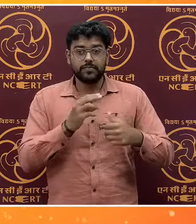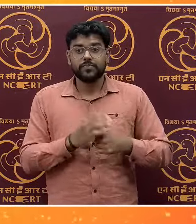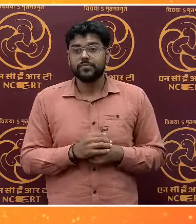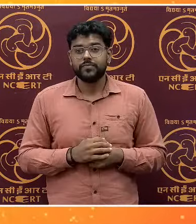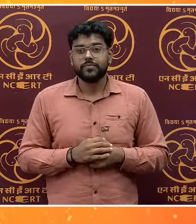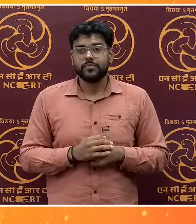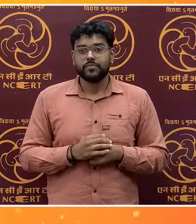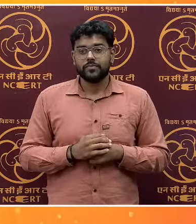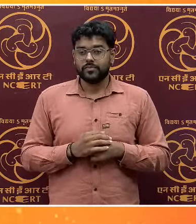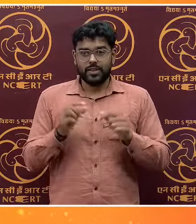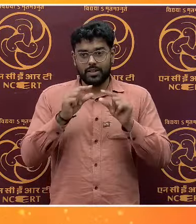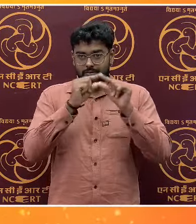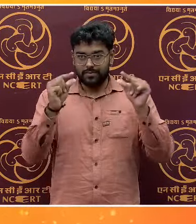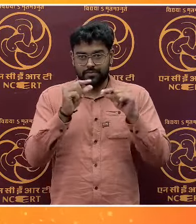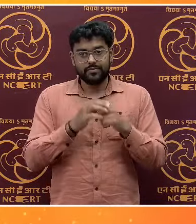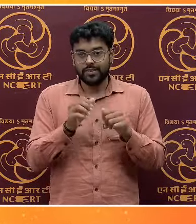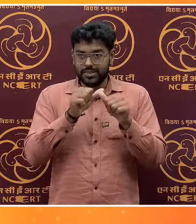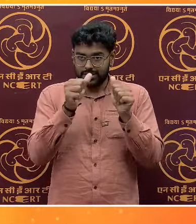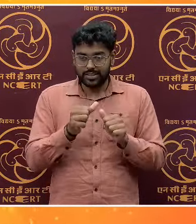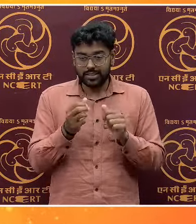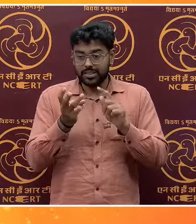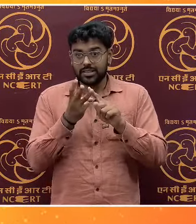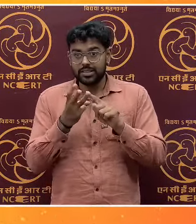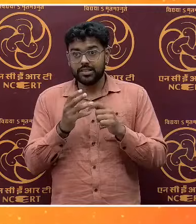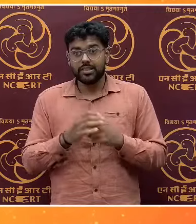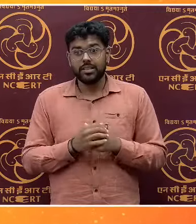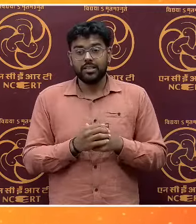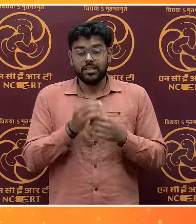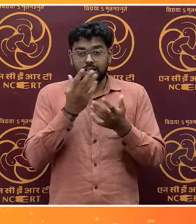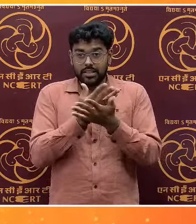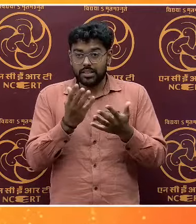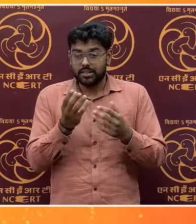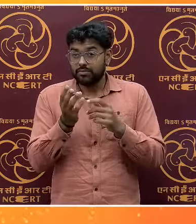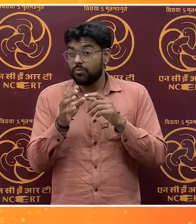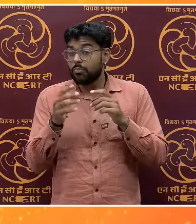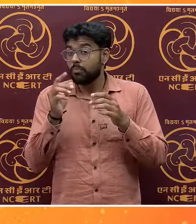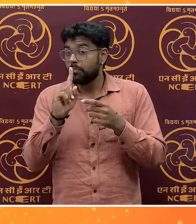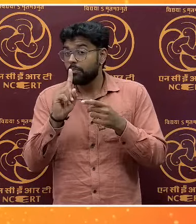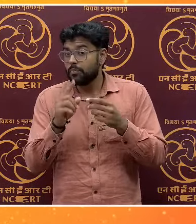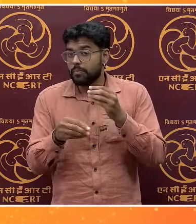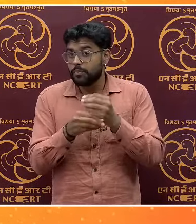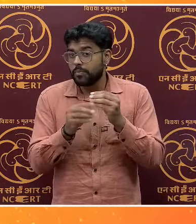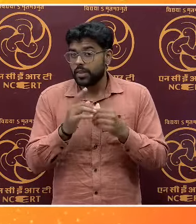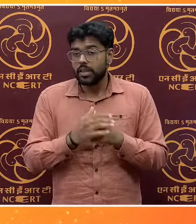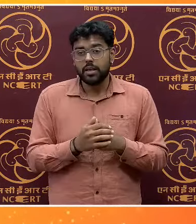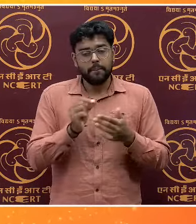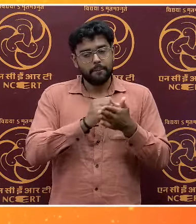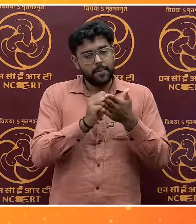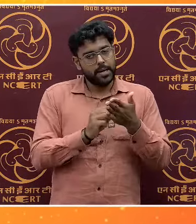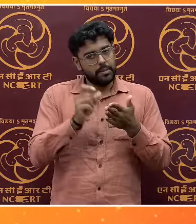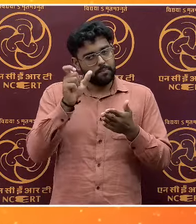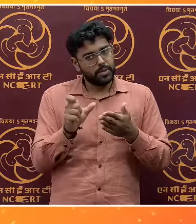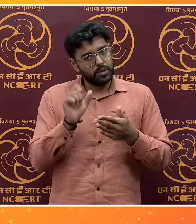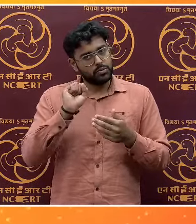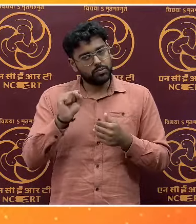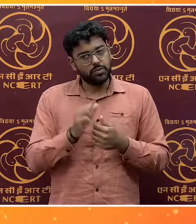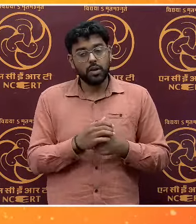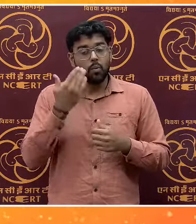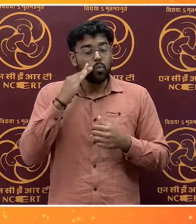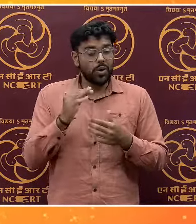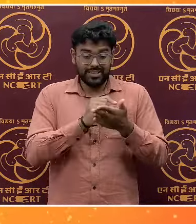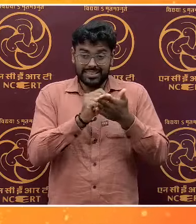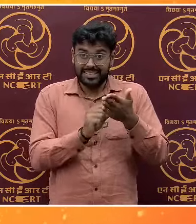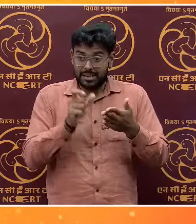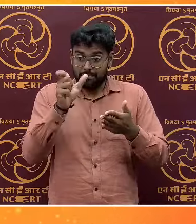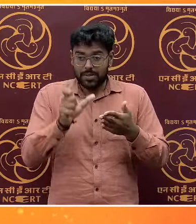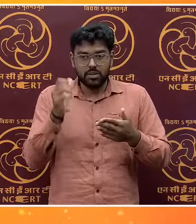is title, structure, and literary devices, and also about the poet. Hmm. Because when you know about the